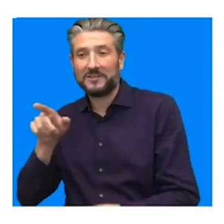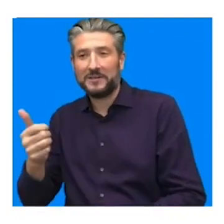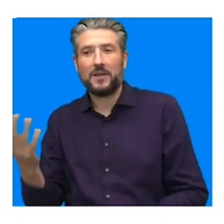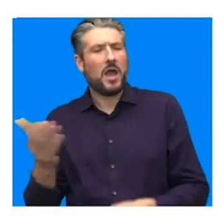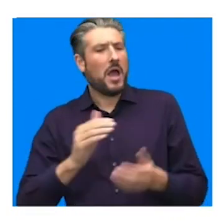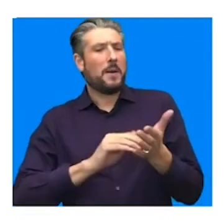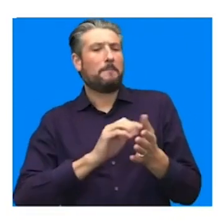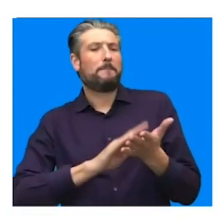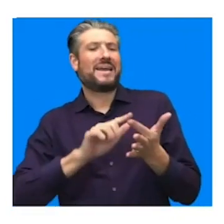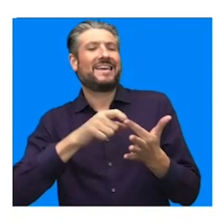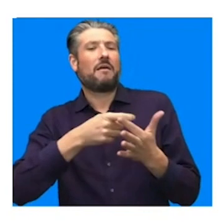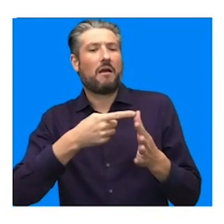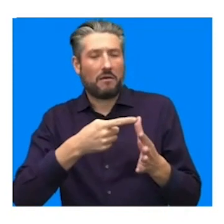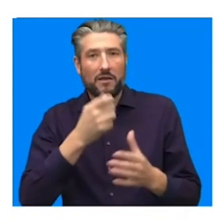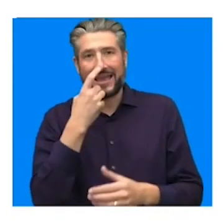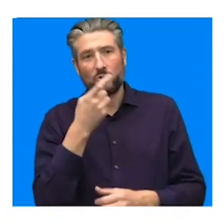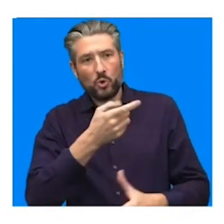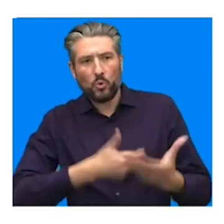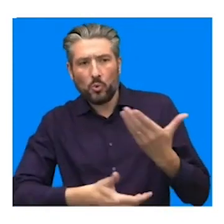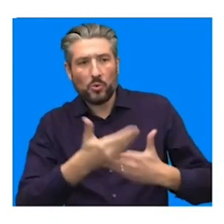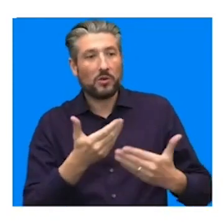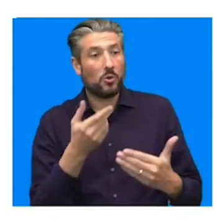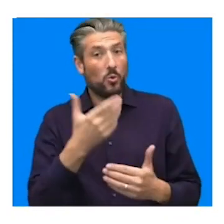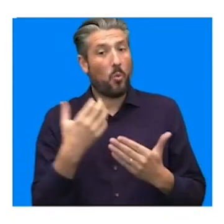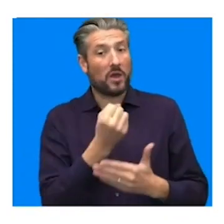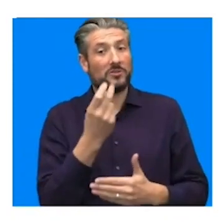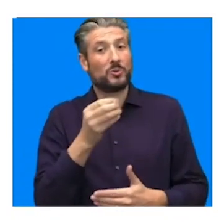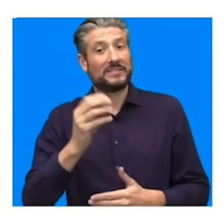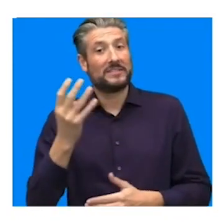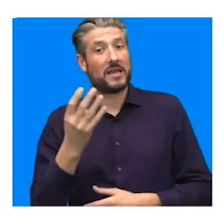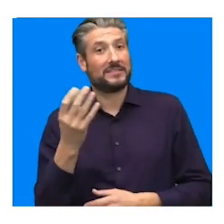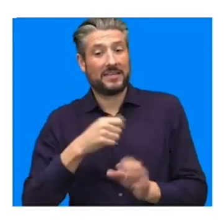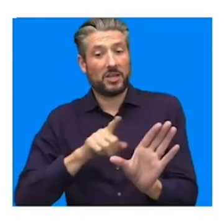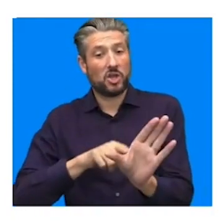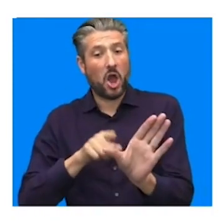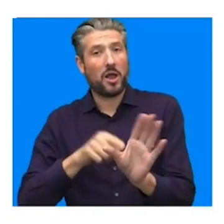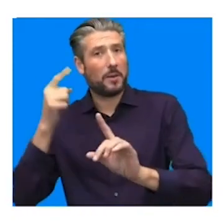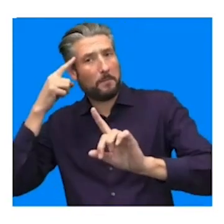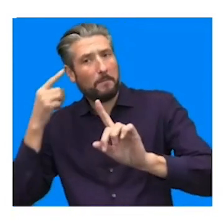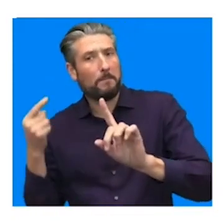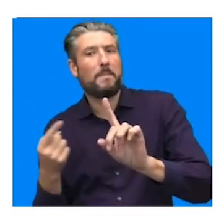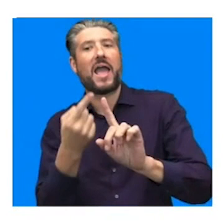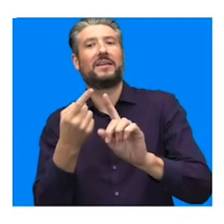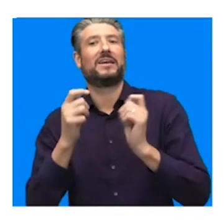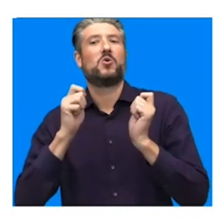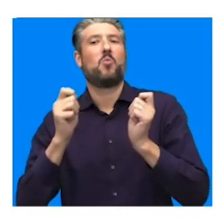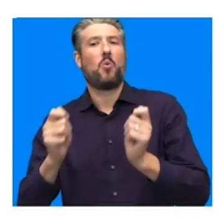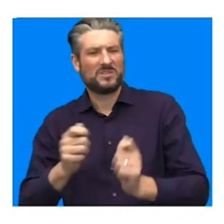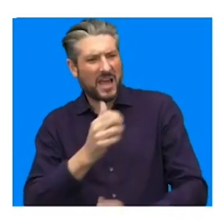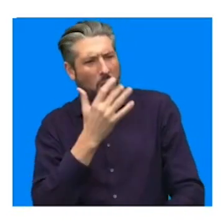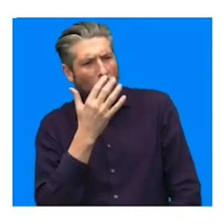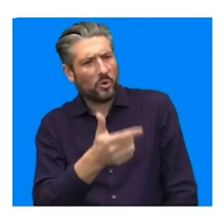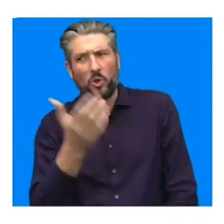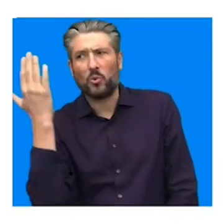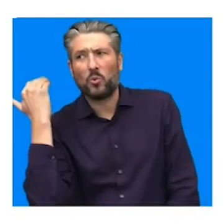were the winner of the BT Young Pioneer Award in 2019. How old were you when you entered the award? As a